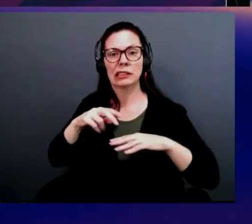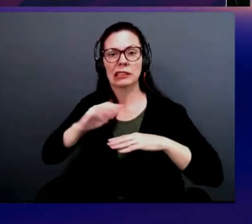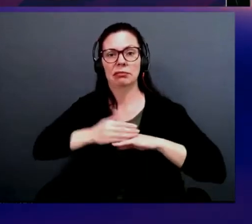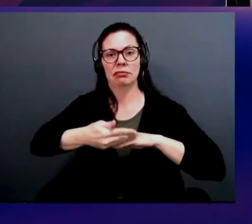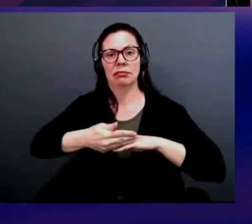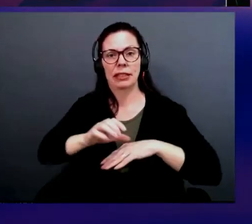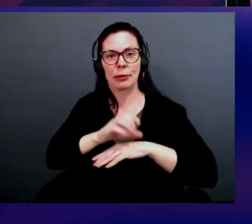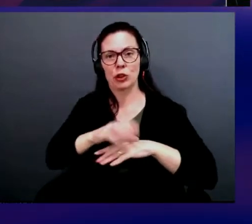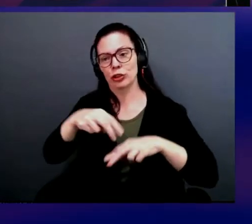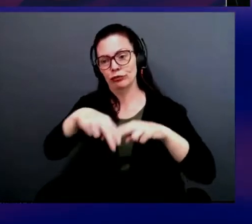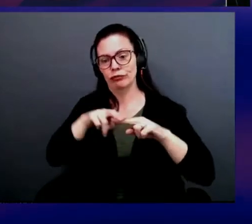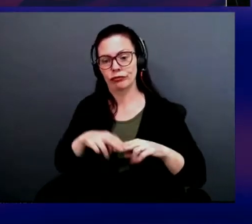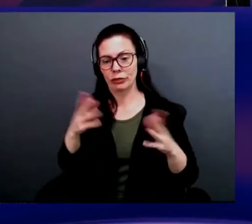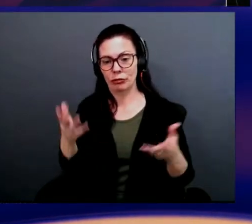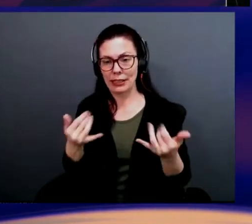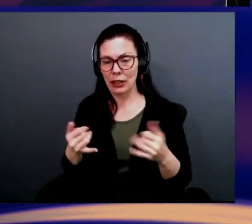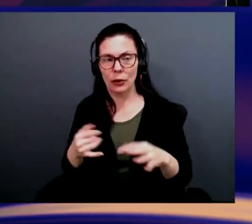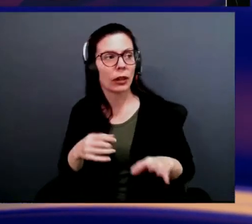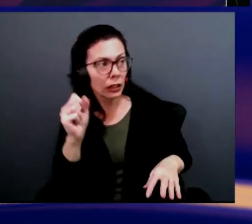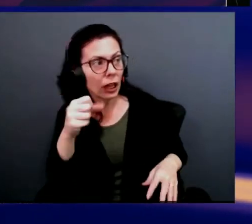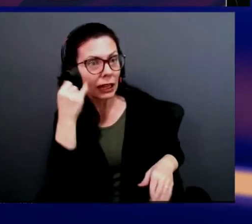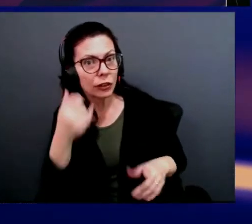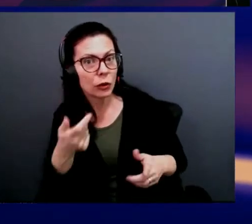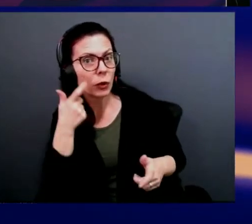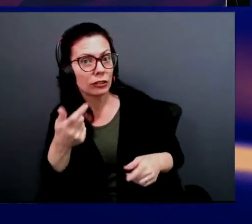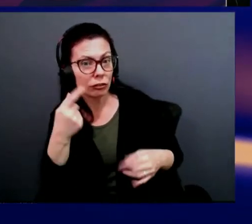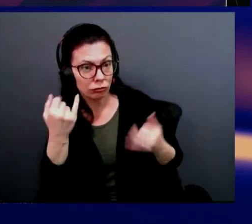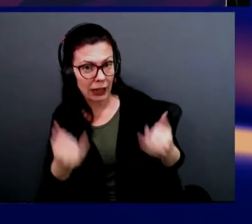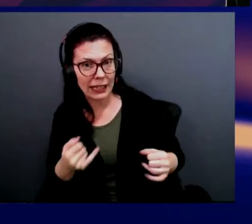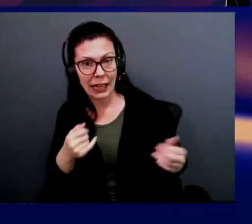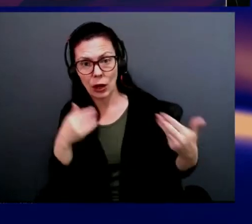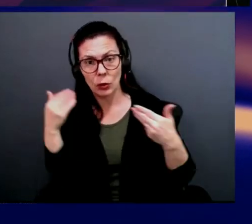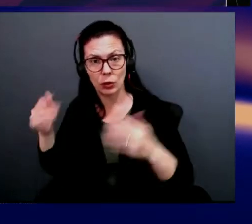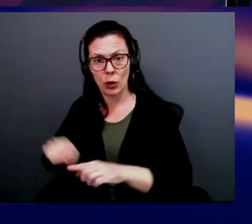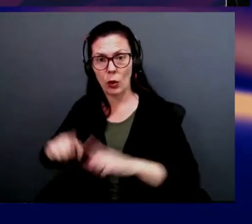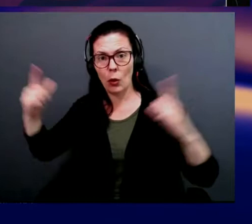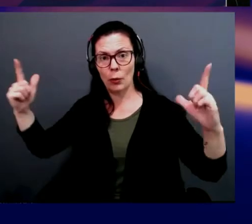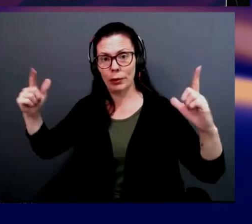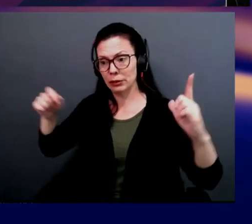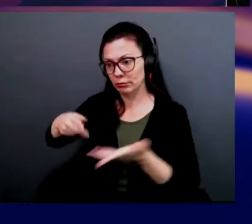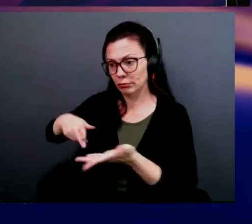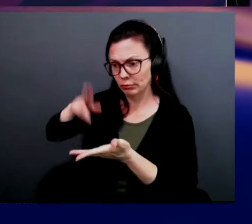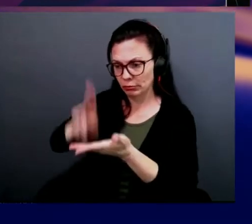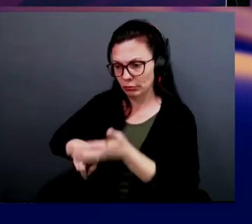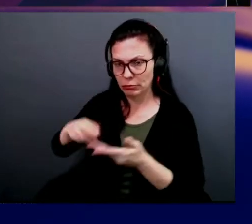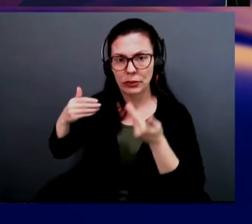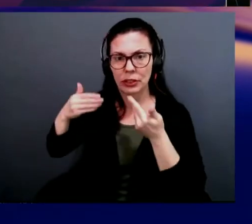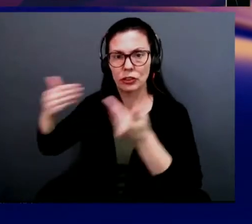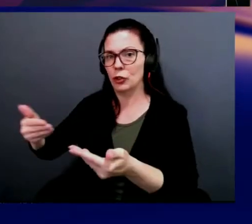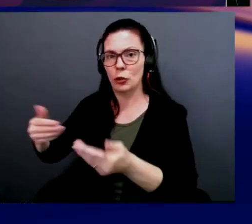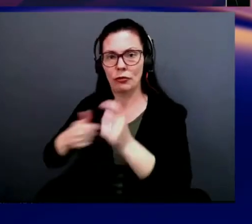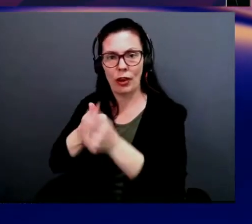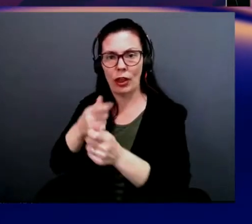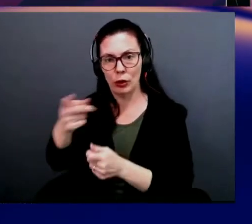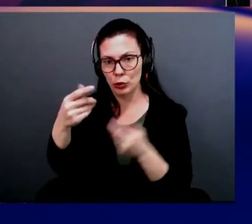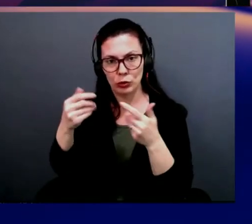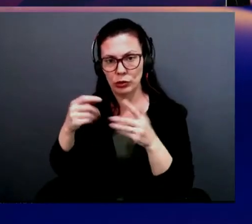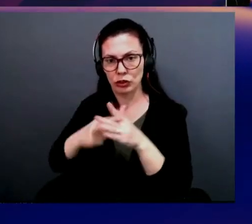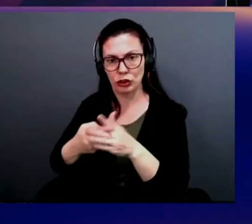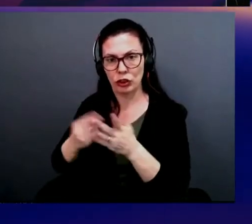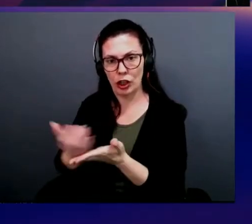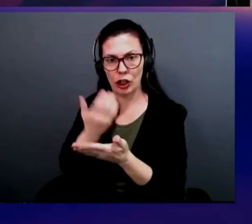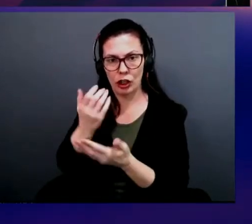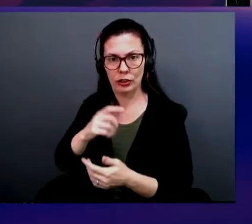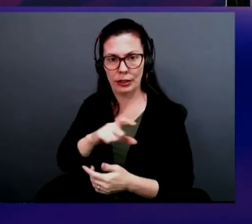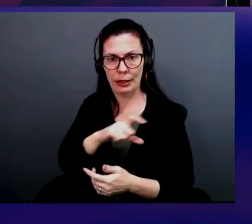do this. So somebody who's watching this right now could go here, sign in, and just follow what you're doing to start getting a badge. Yeah, you can follow